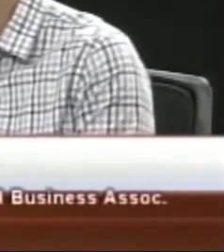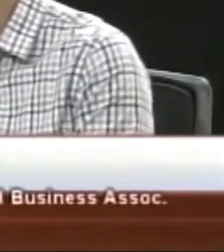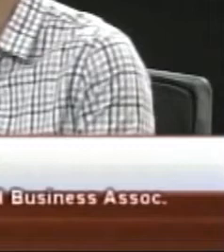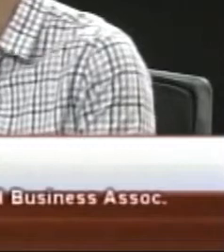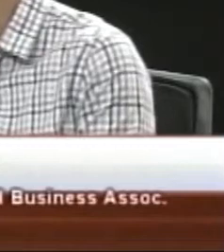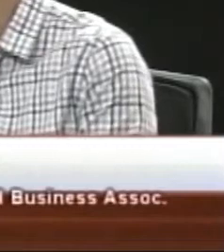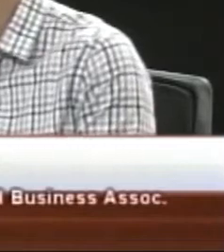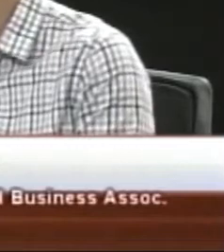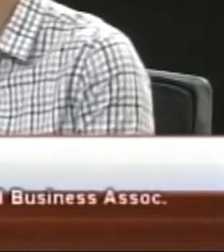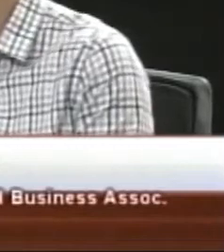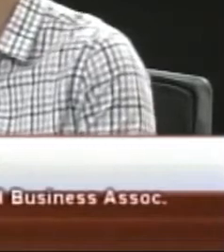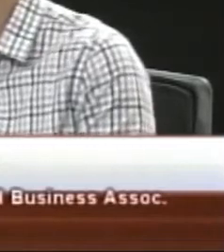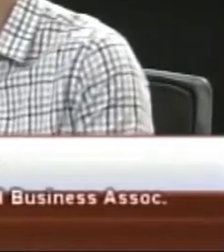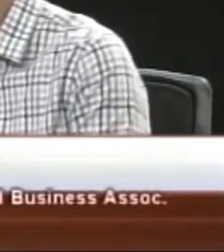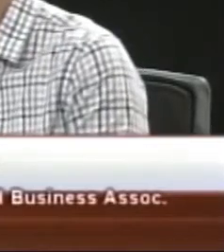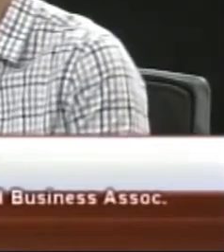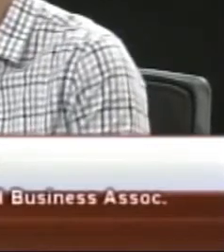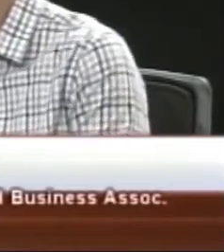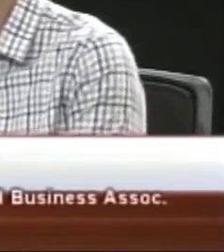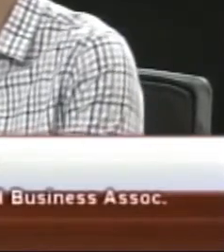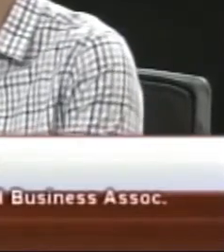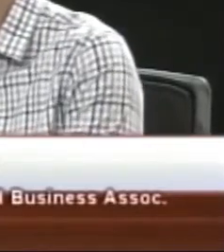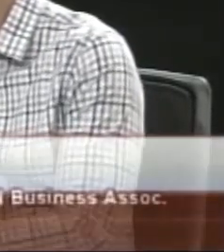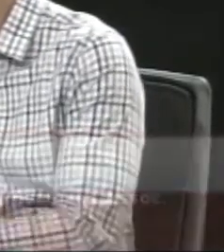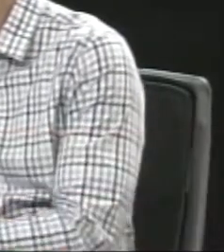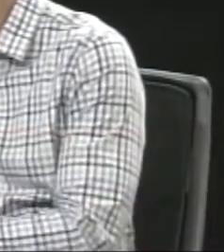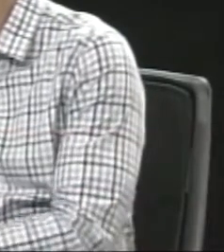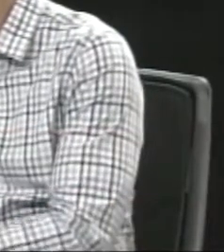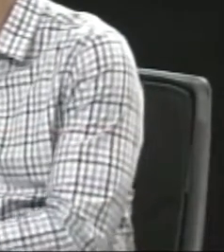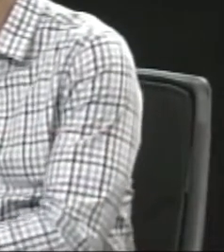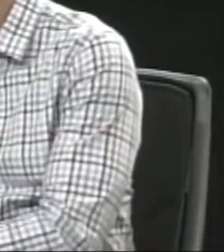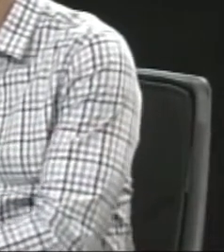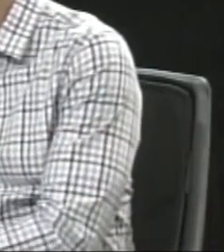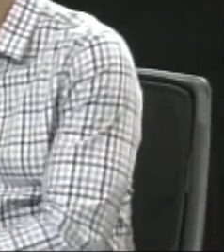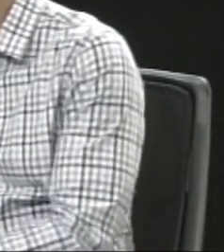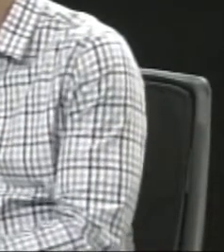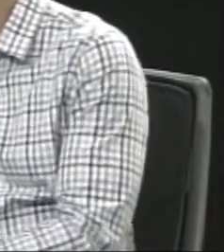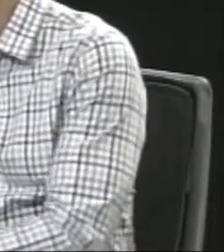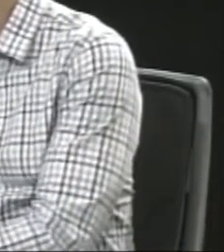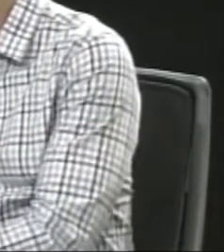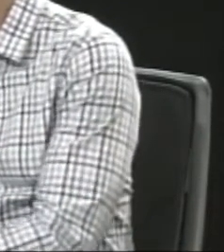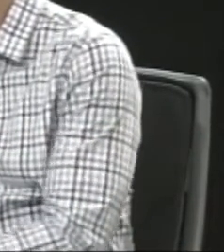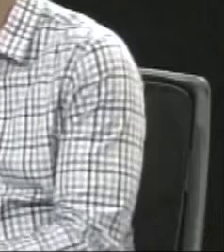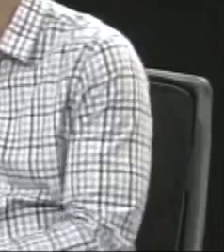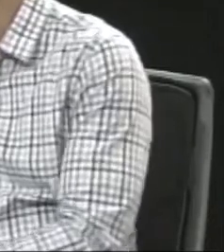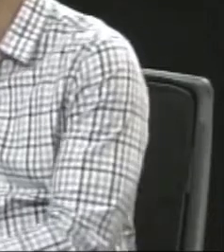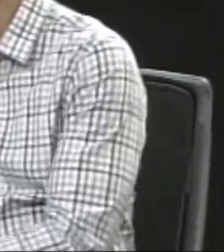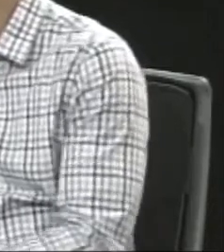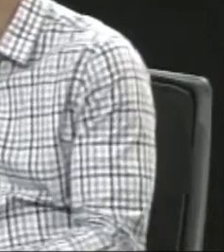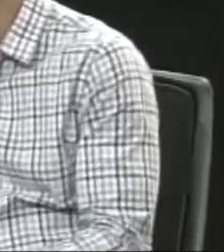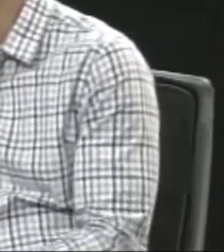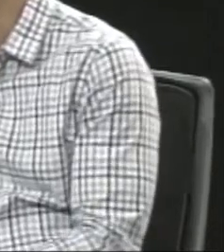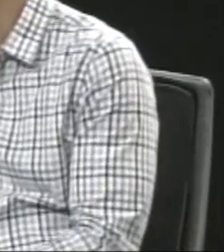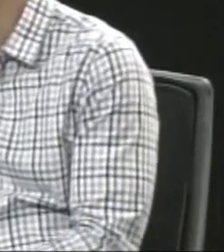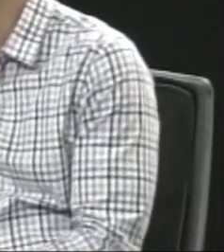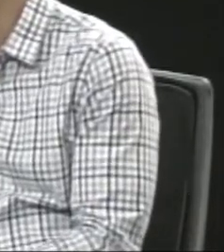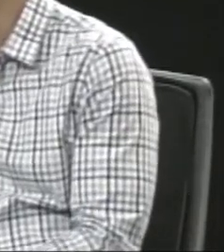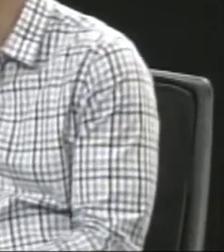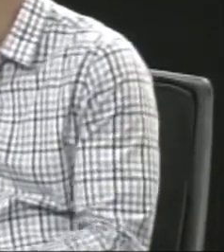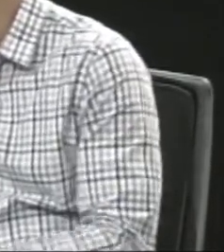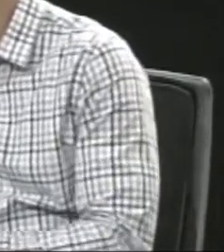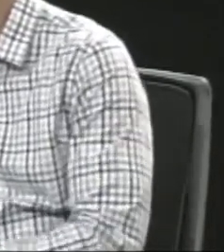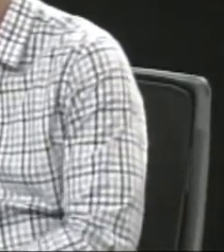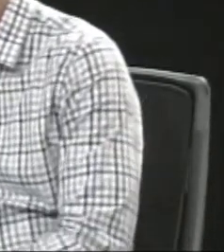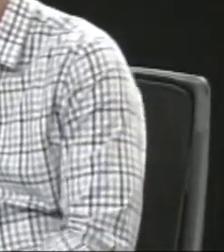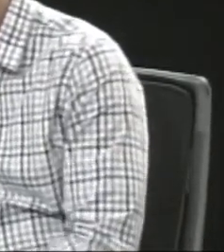they require certainty in terms of being able to know that the particular transaction can be completed by a